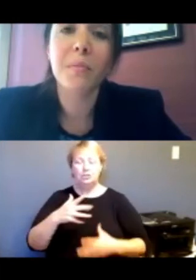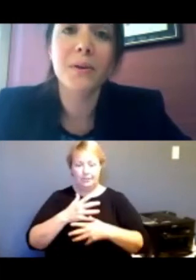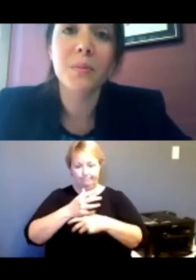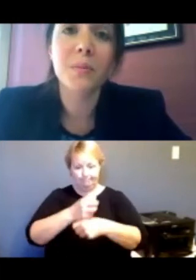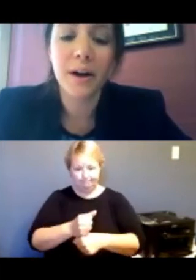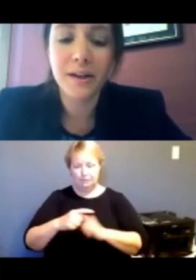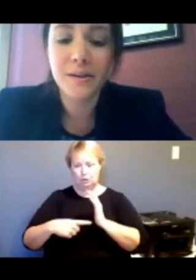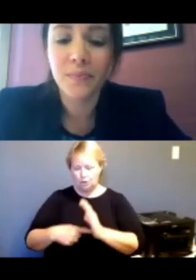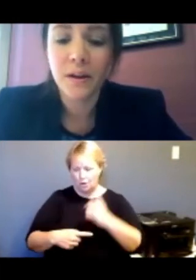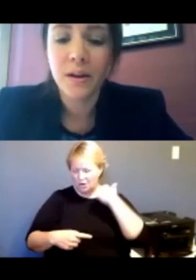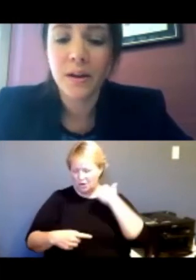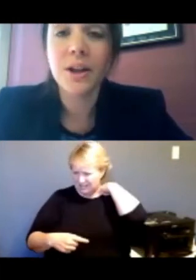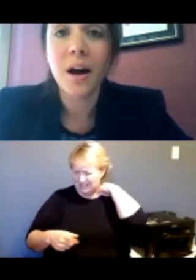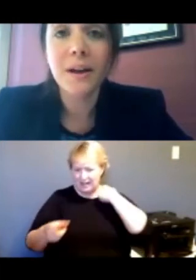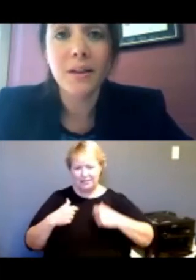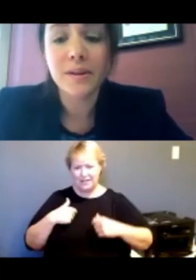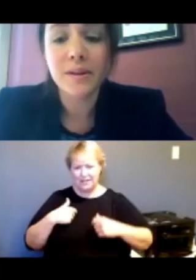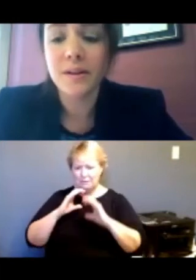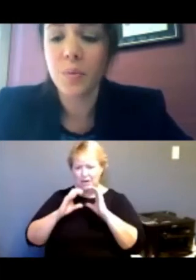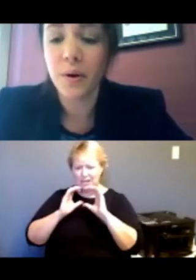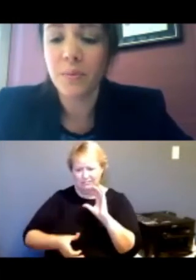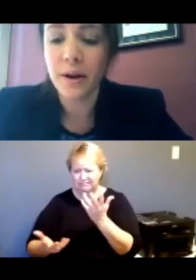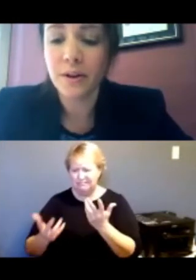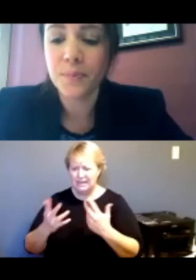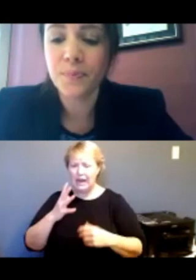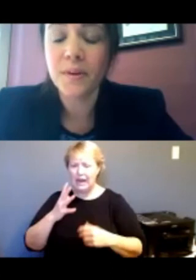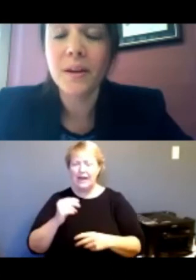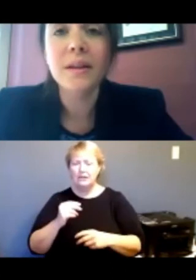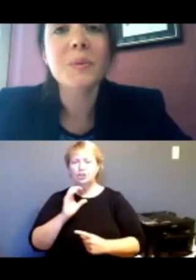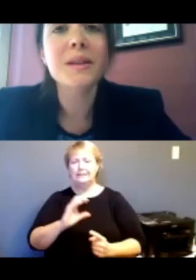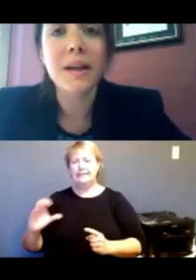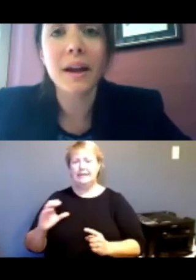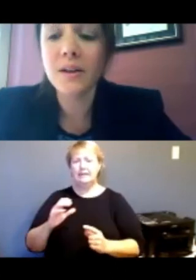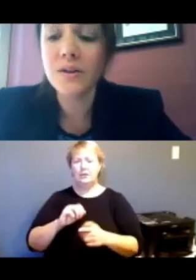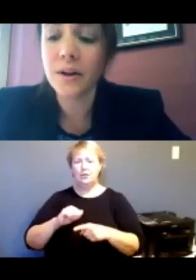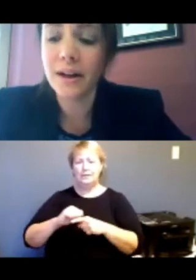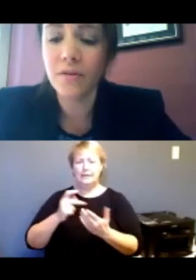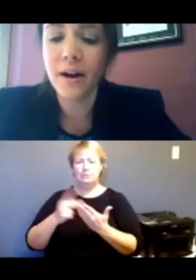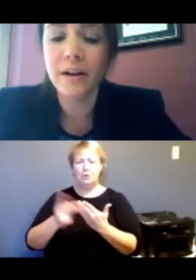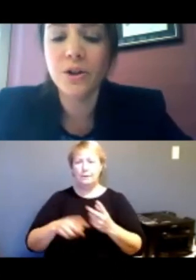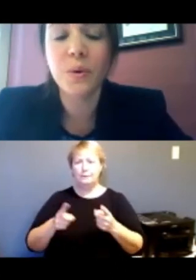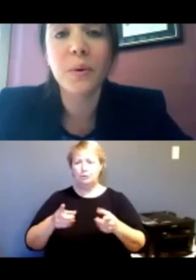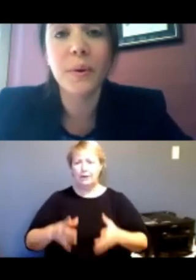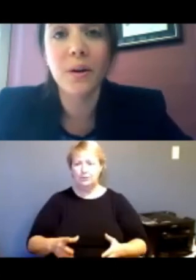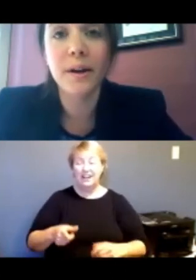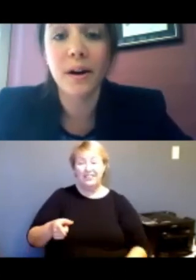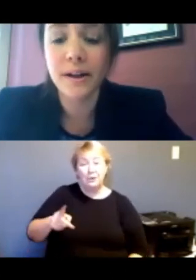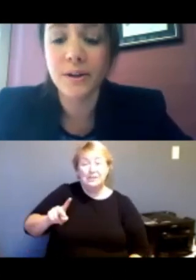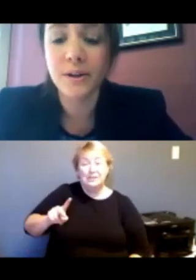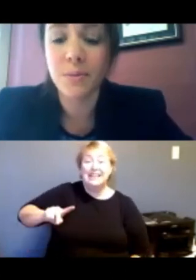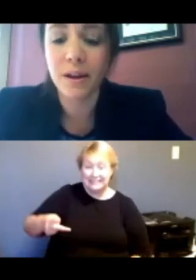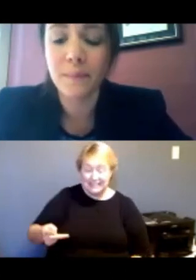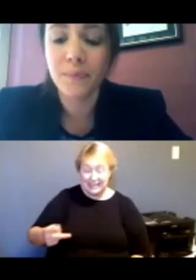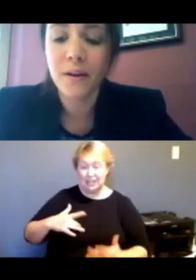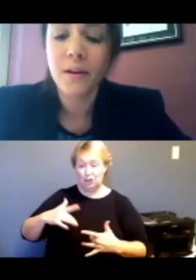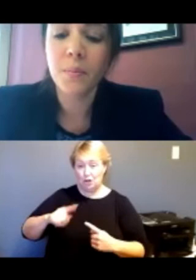observed by multiple parties. She copied in the residency program director. This was the second concern identified in a short window regarding Dr.